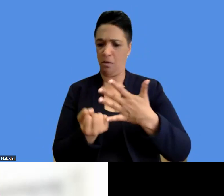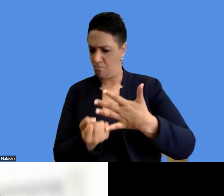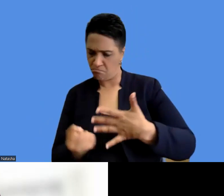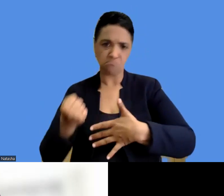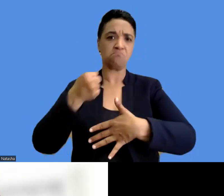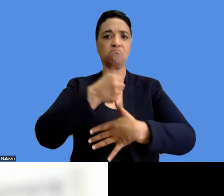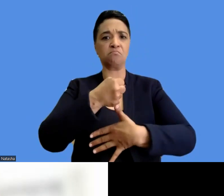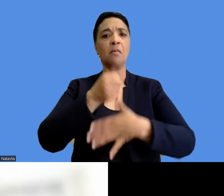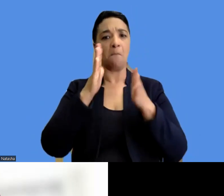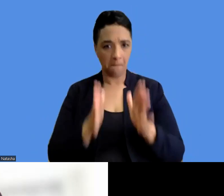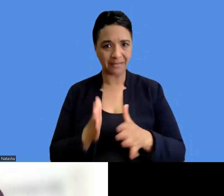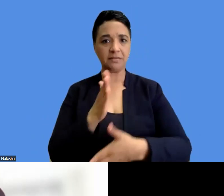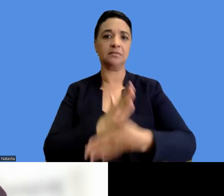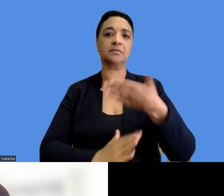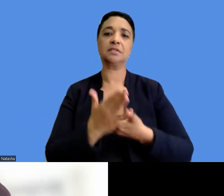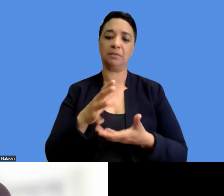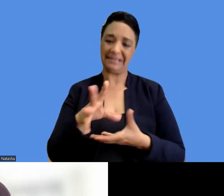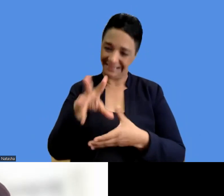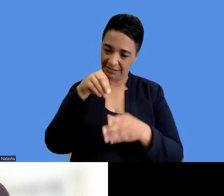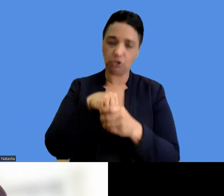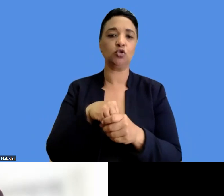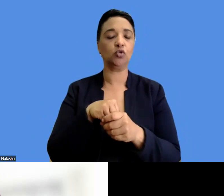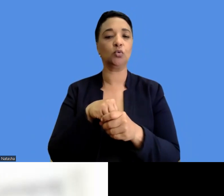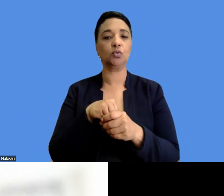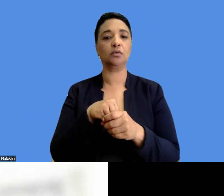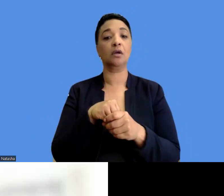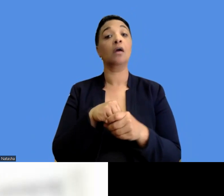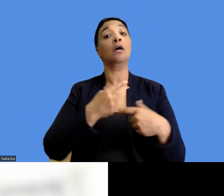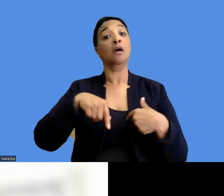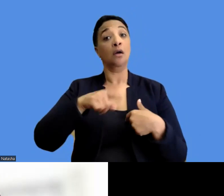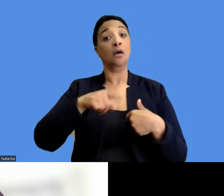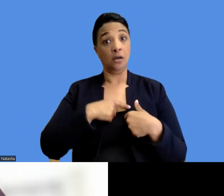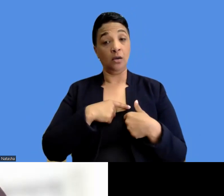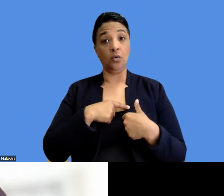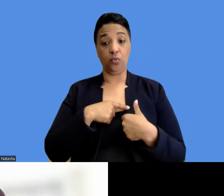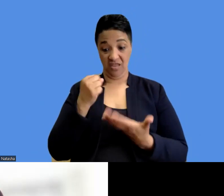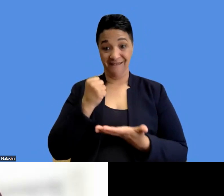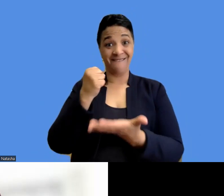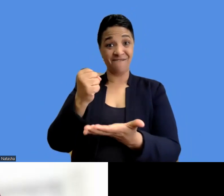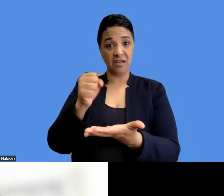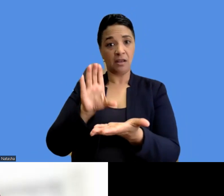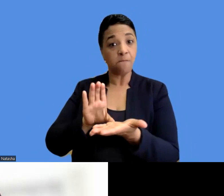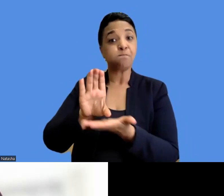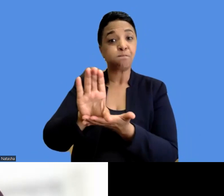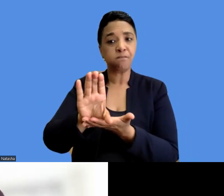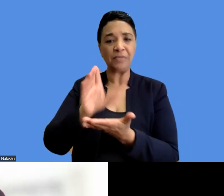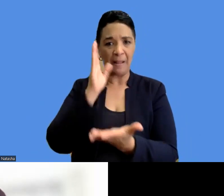a donor that tries to provide a large part of its humanitarian funding as flexible as possible.